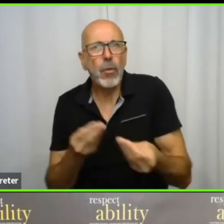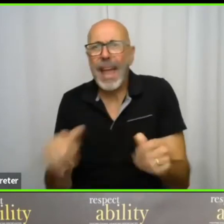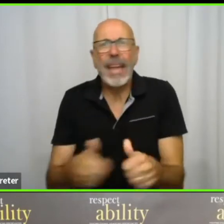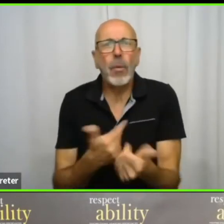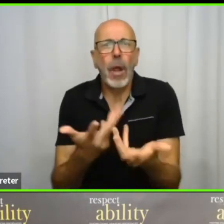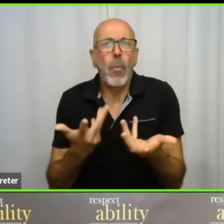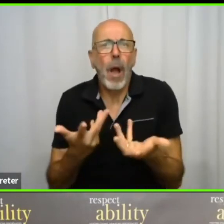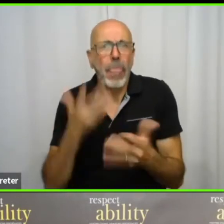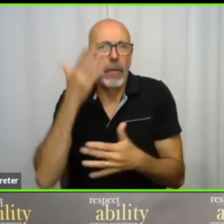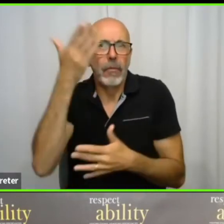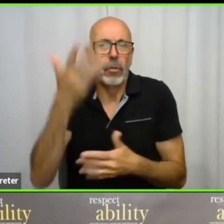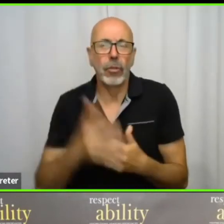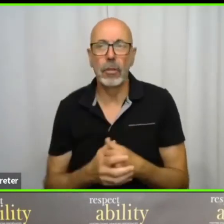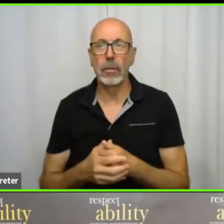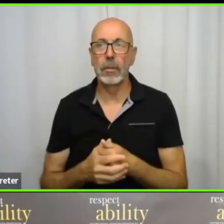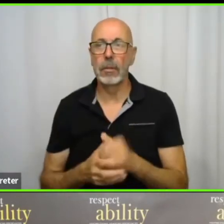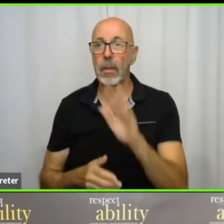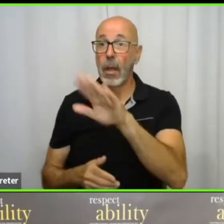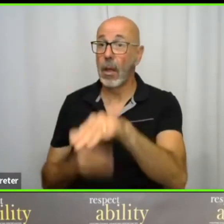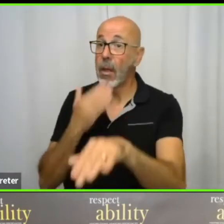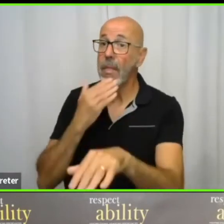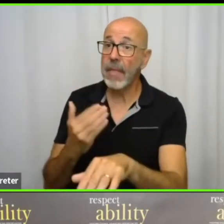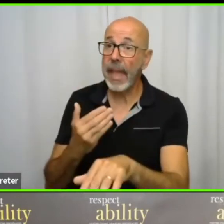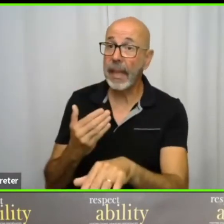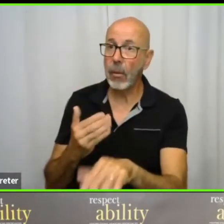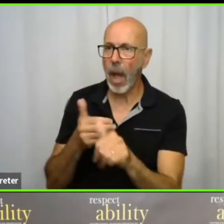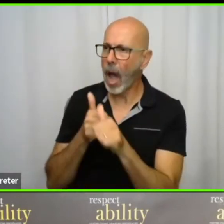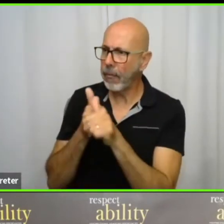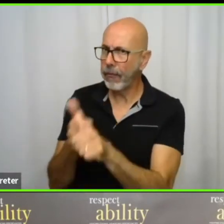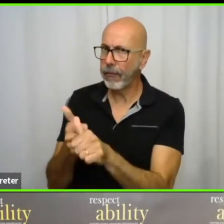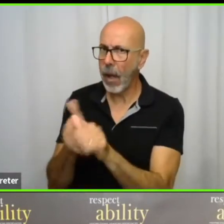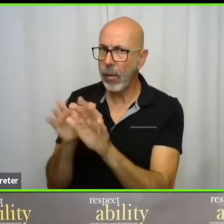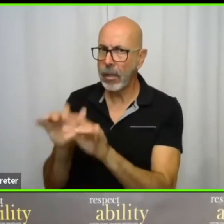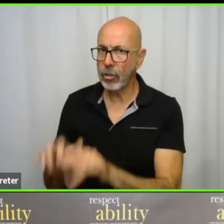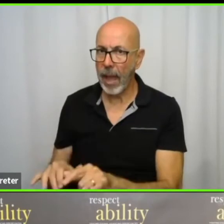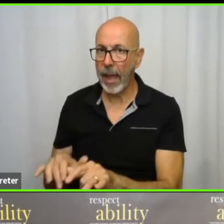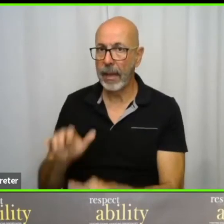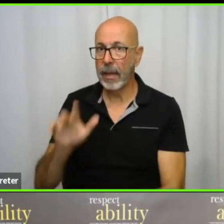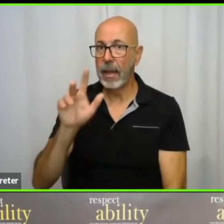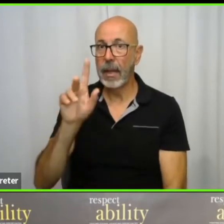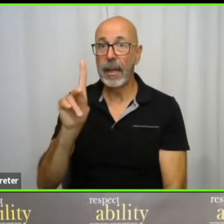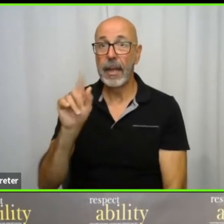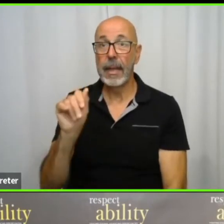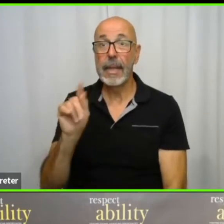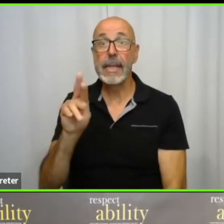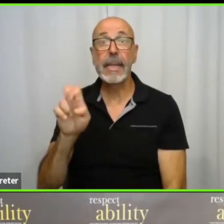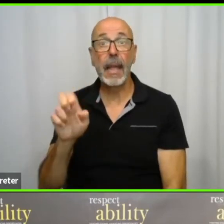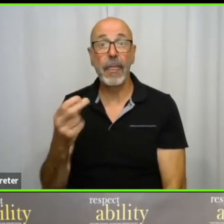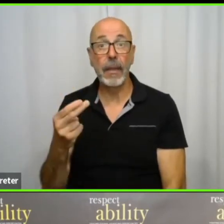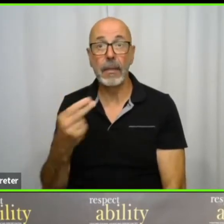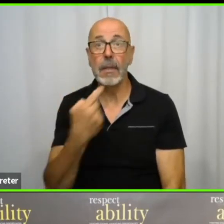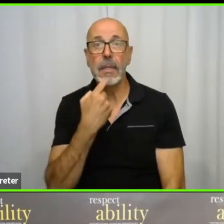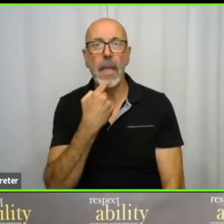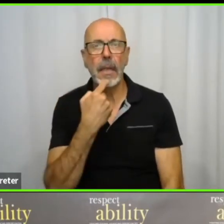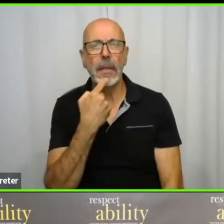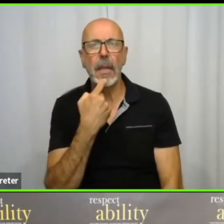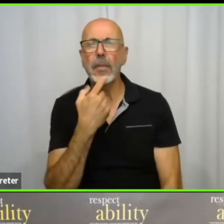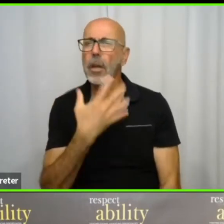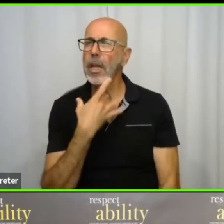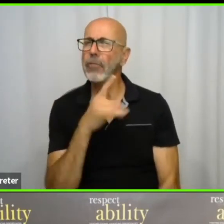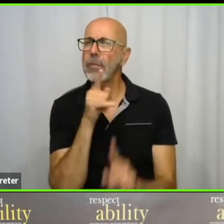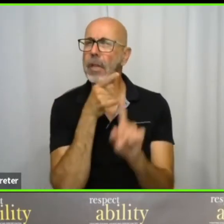future. So thank you, Josh. I'm following the chat, and Kenneth here has made a very interesting point